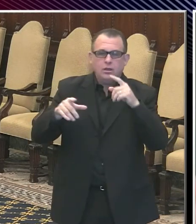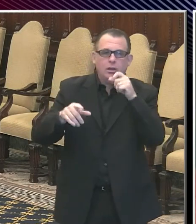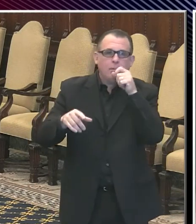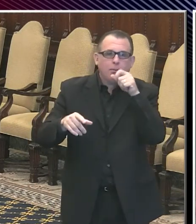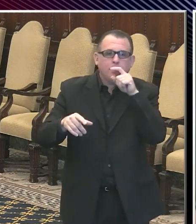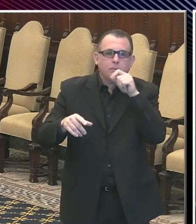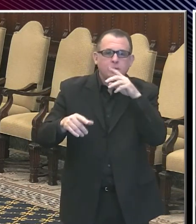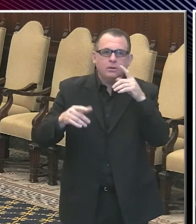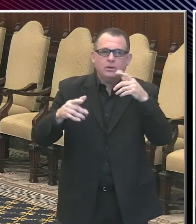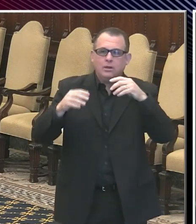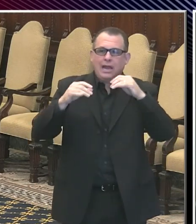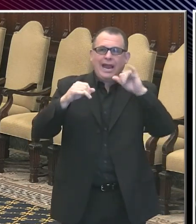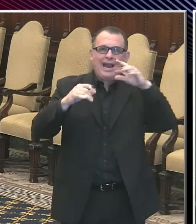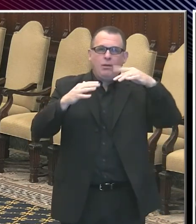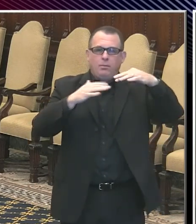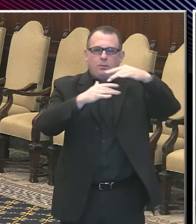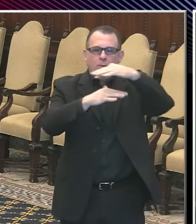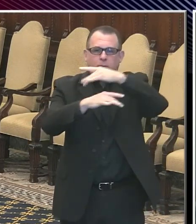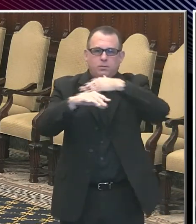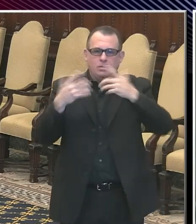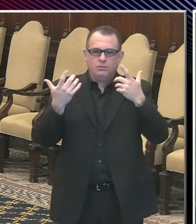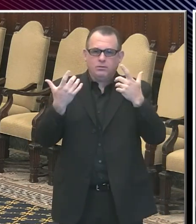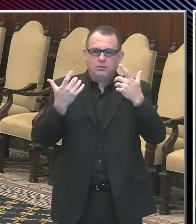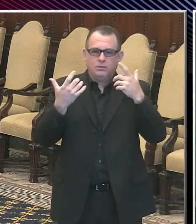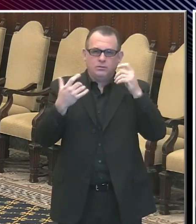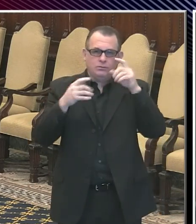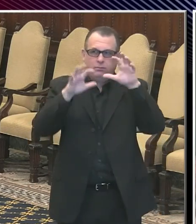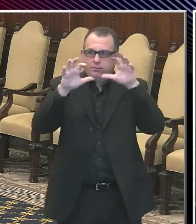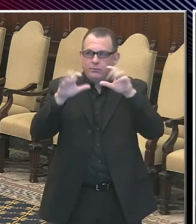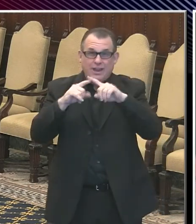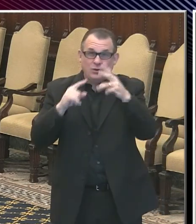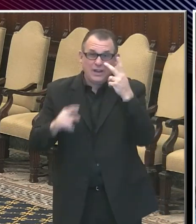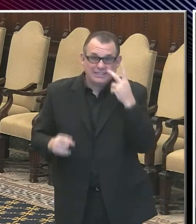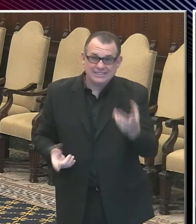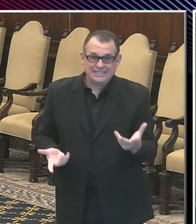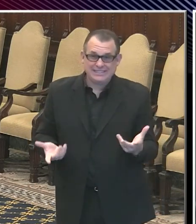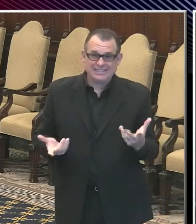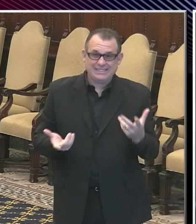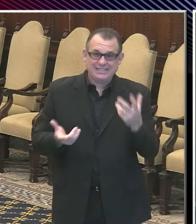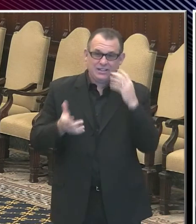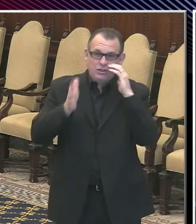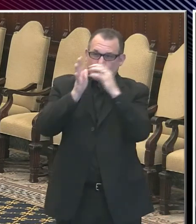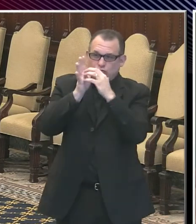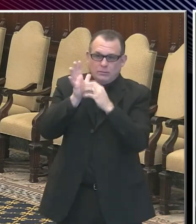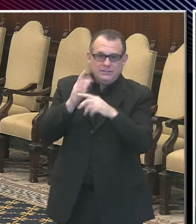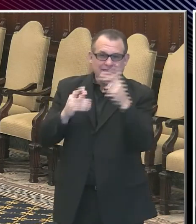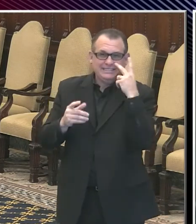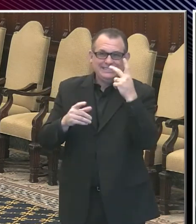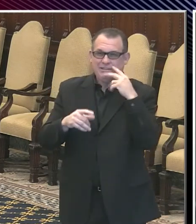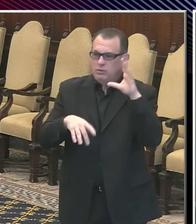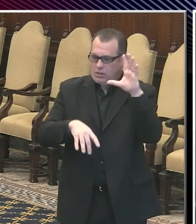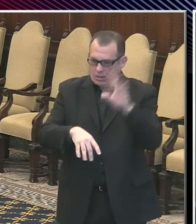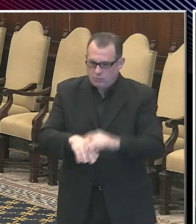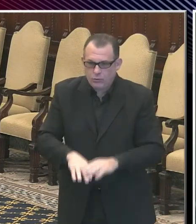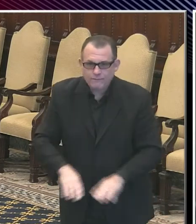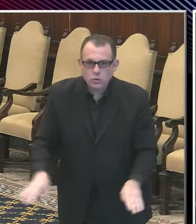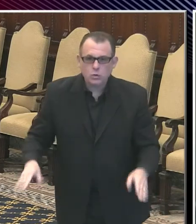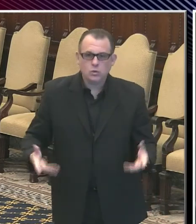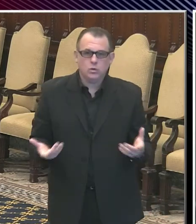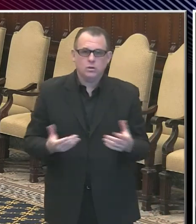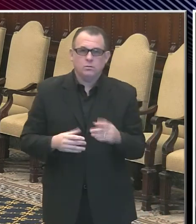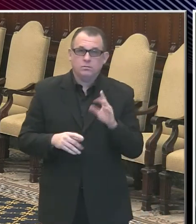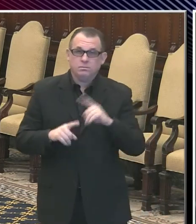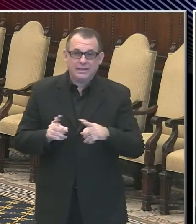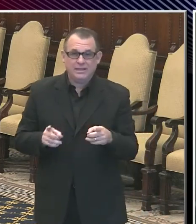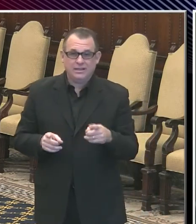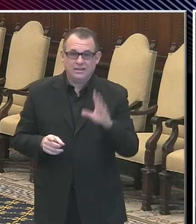which for the most part you can't see. Those droplets don't last too long. They tend to drop to the ground, but if they're